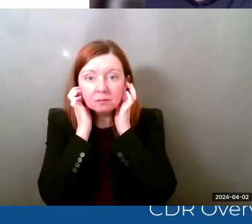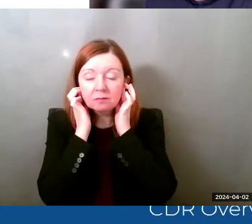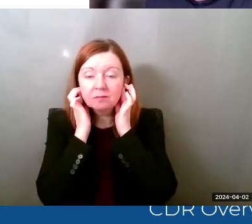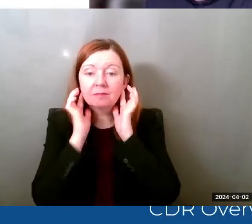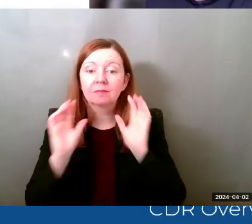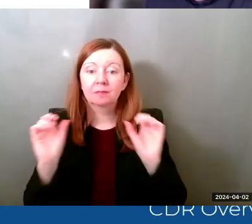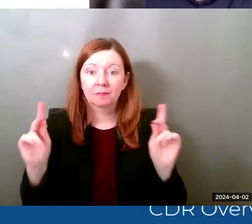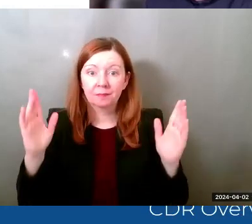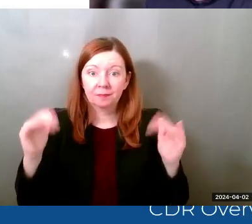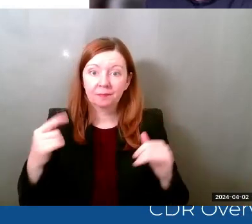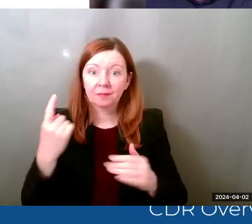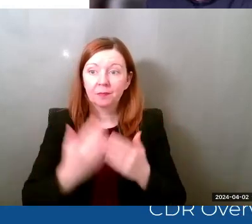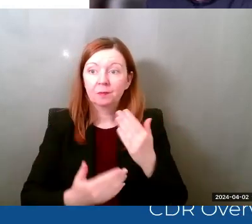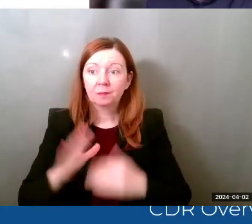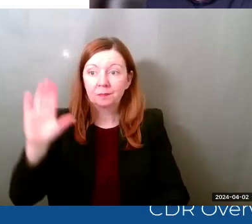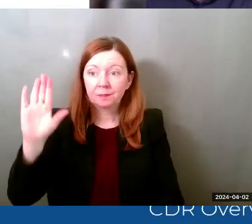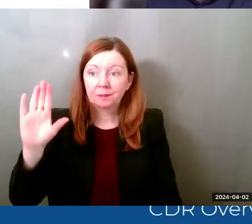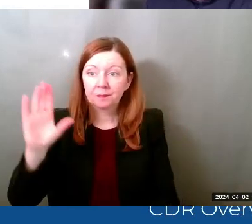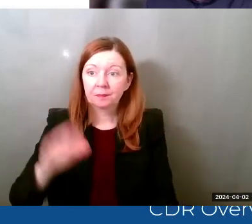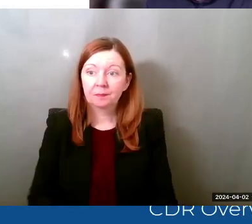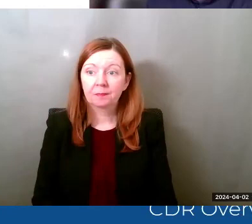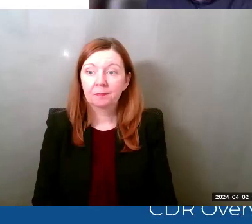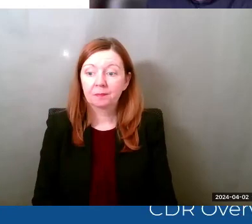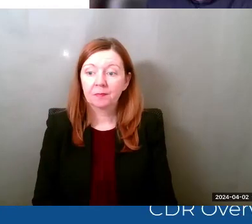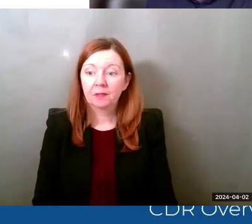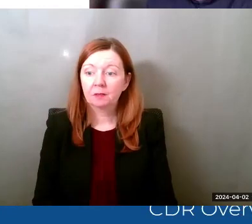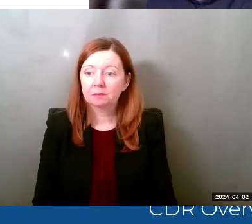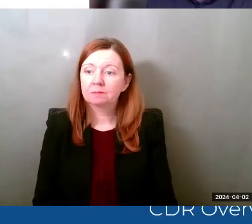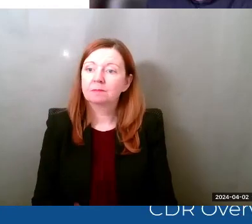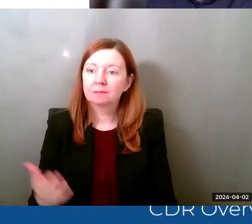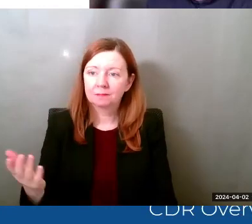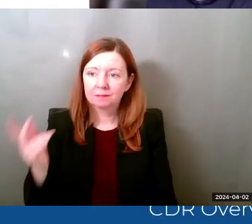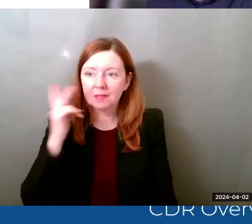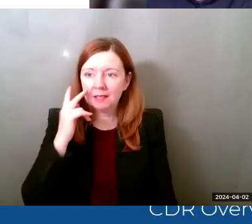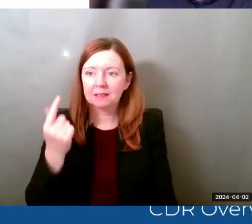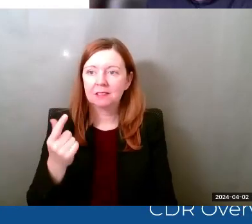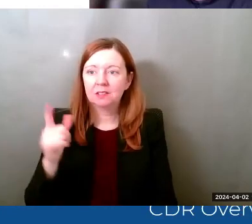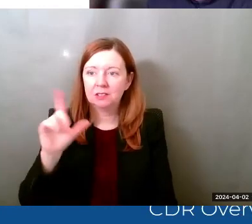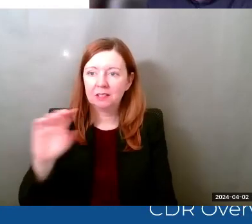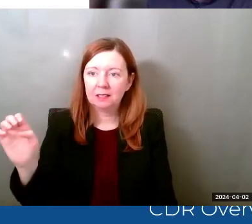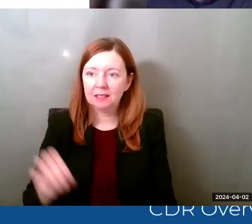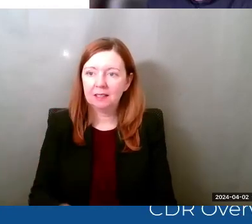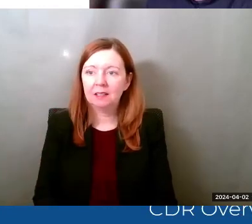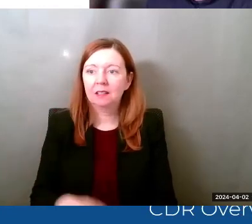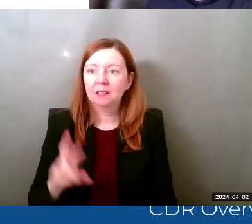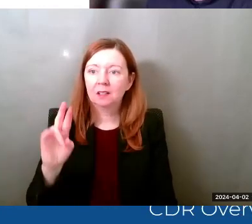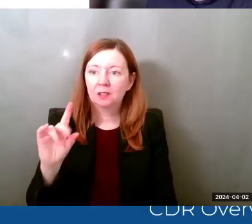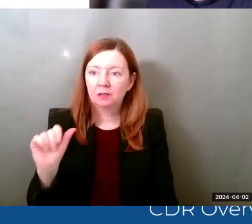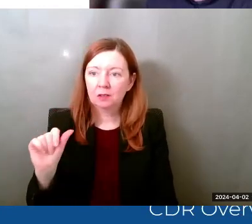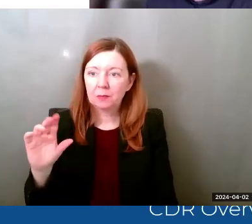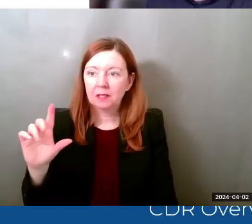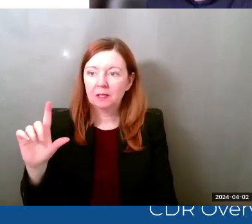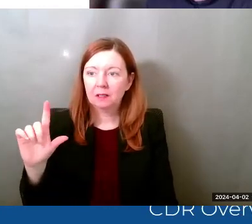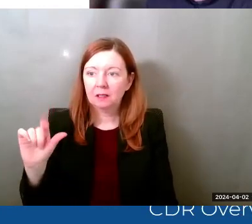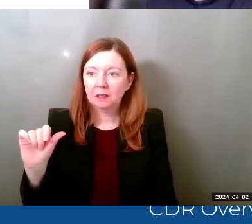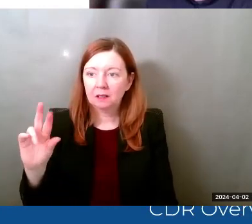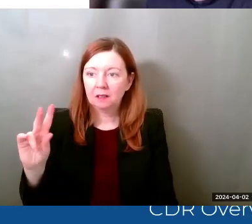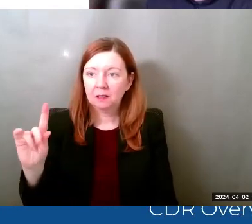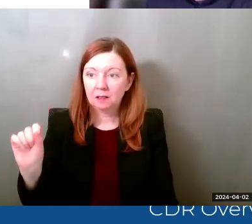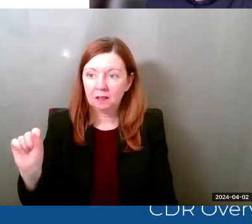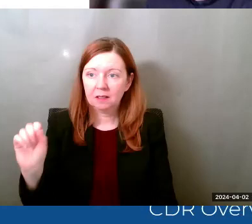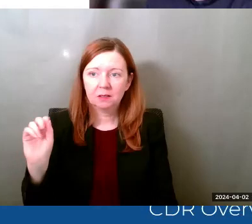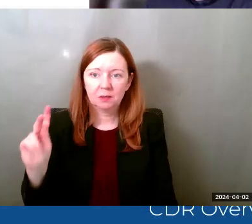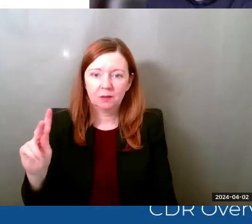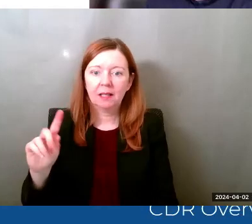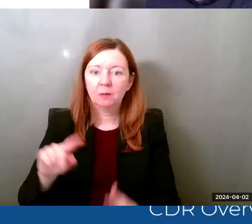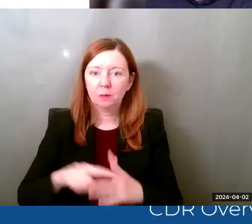Okay, seeing one hand raised at this time. Oh, I do see G. Lee, Rebecca Larkins. All right, we'll